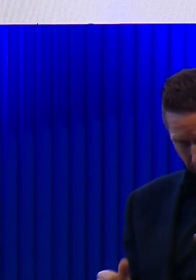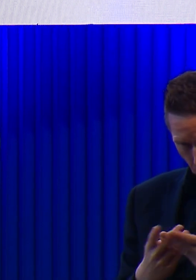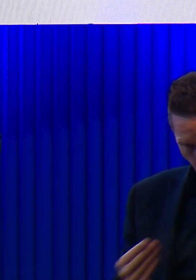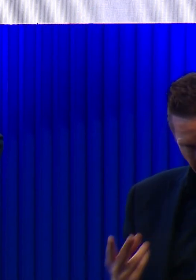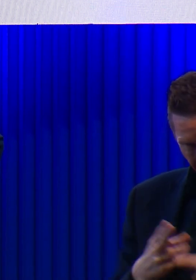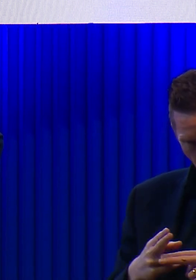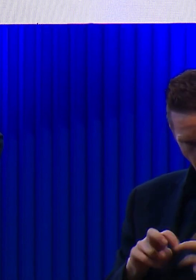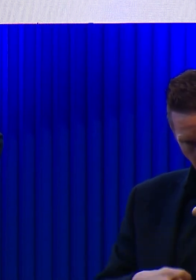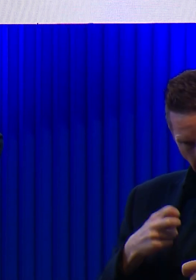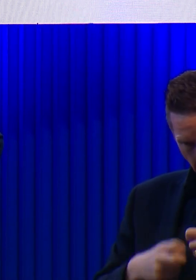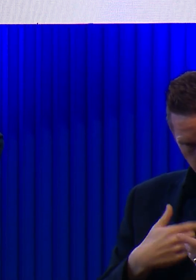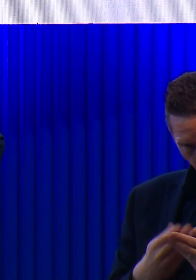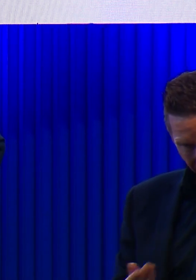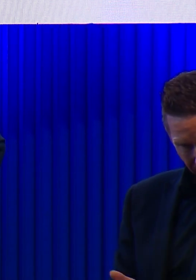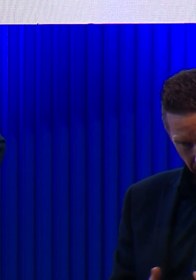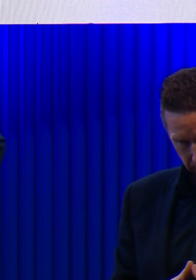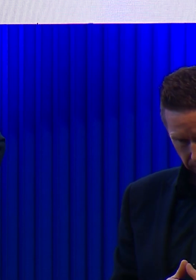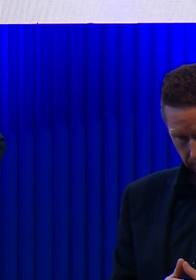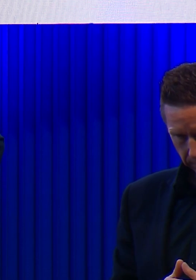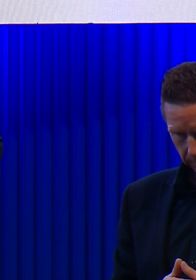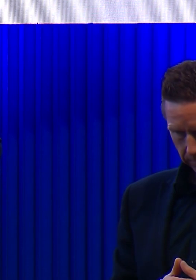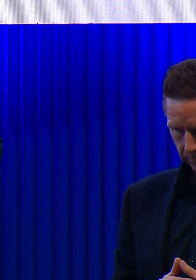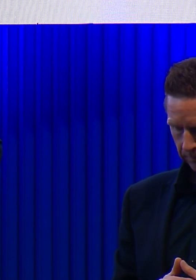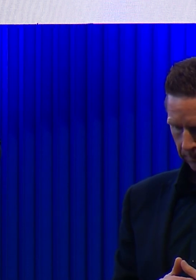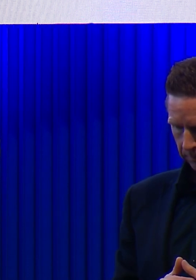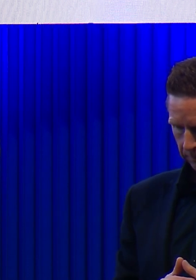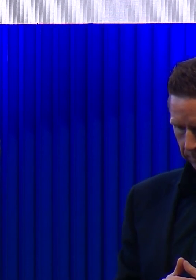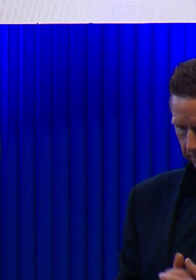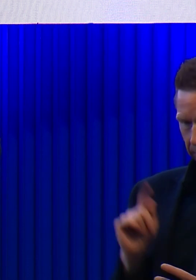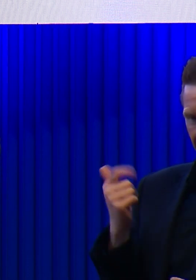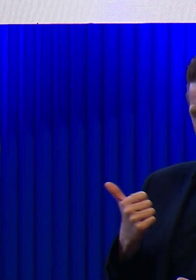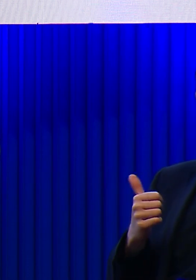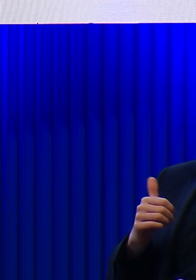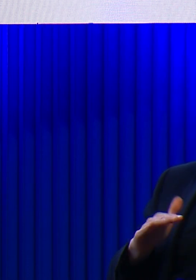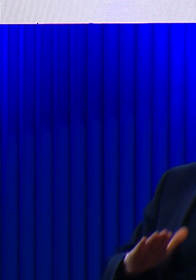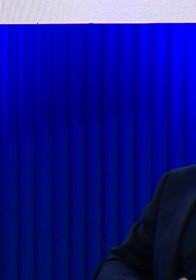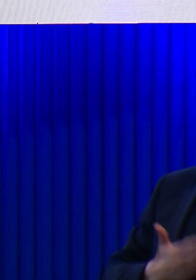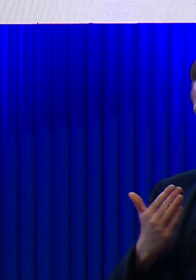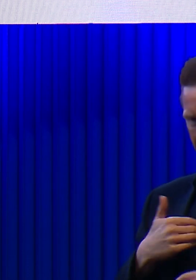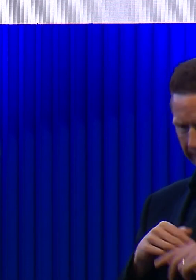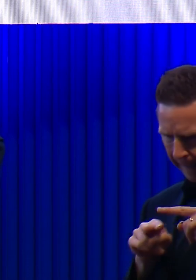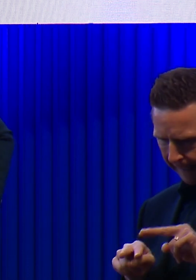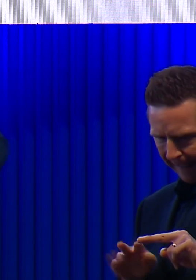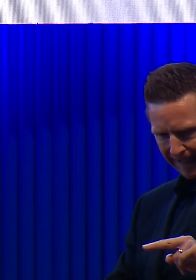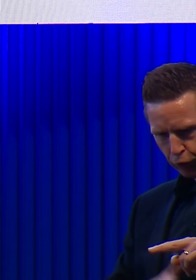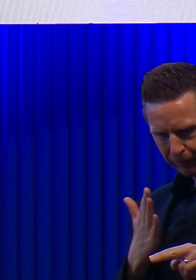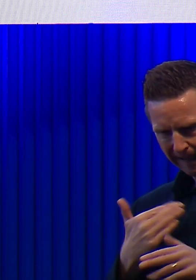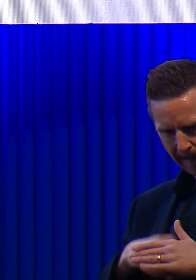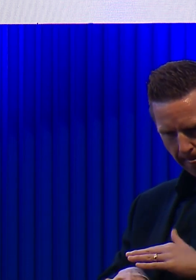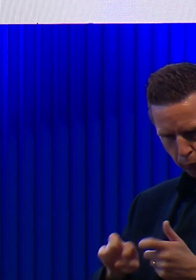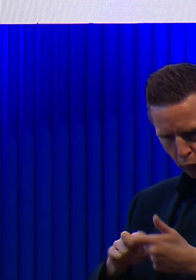brief, something that needs to be designed, and you're working on that solution. And this is a great opportunity to put